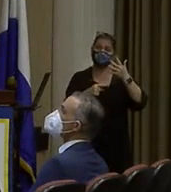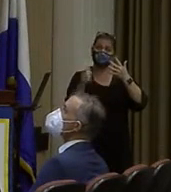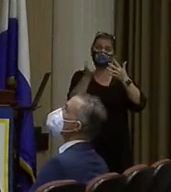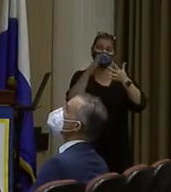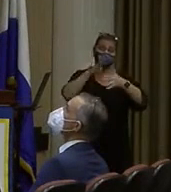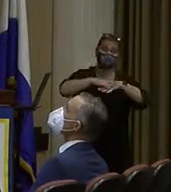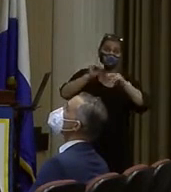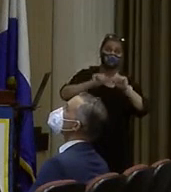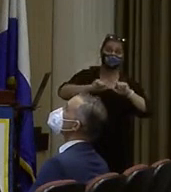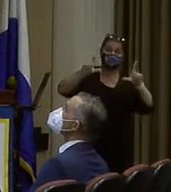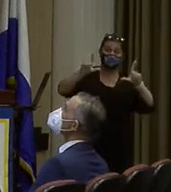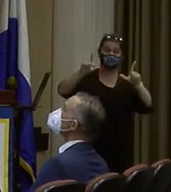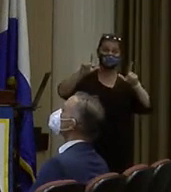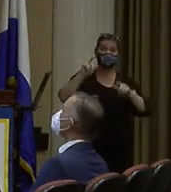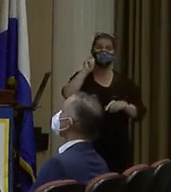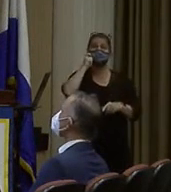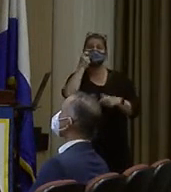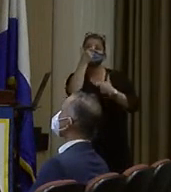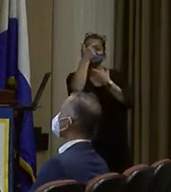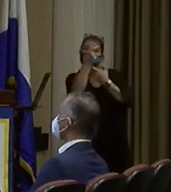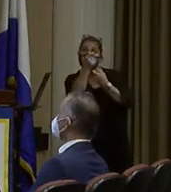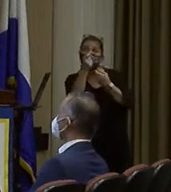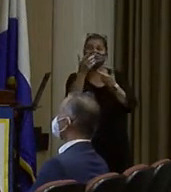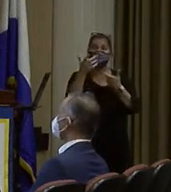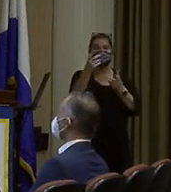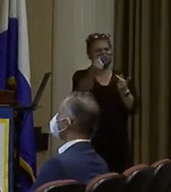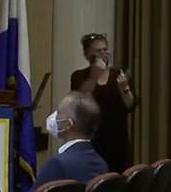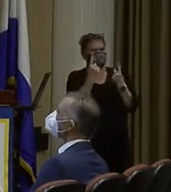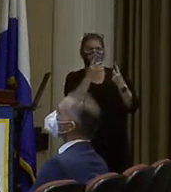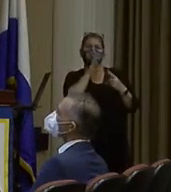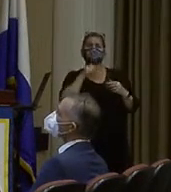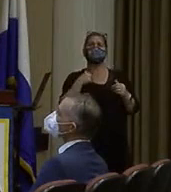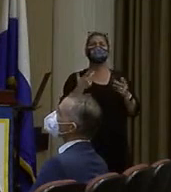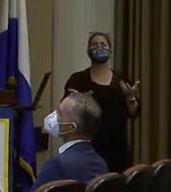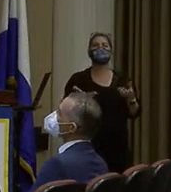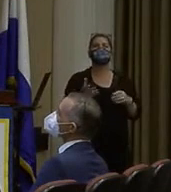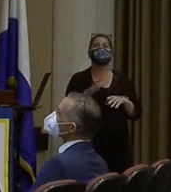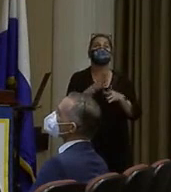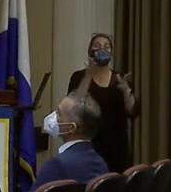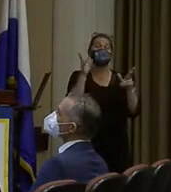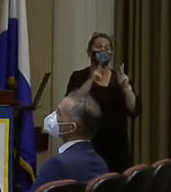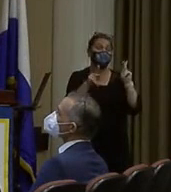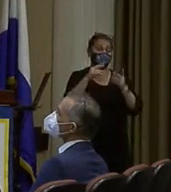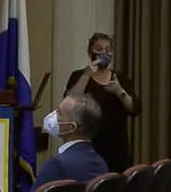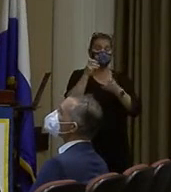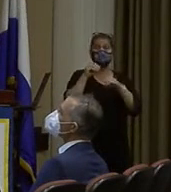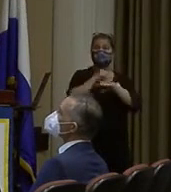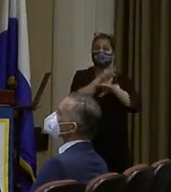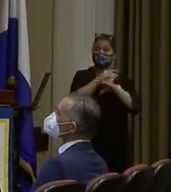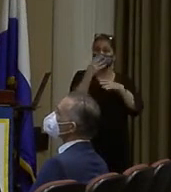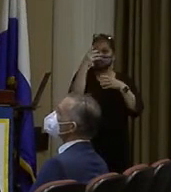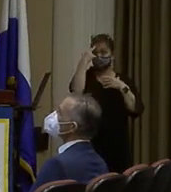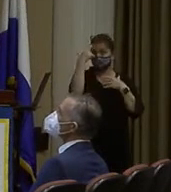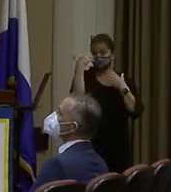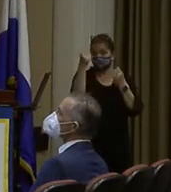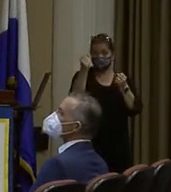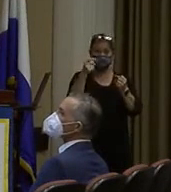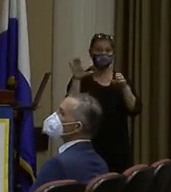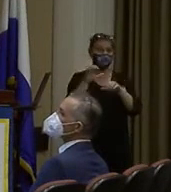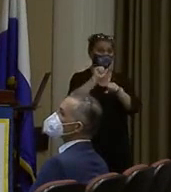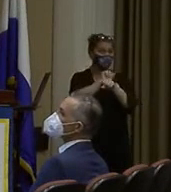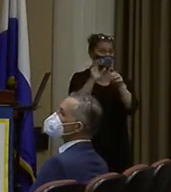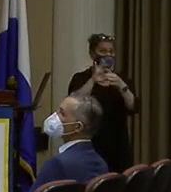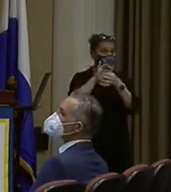this slide even tweaks your fancy a little, talk to me. Okay, there's a lot of folks in counseling and mental health professions that are doing work related to